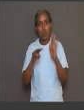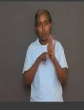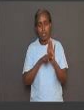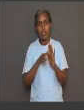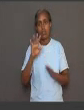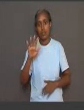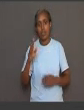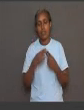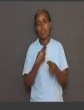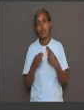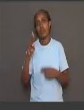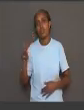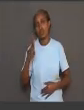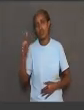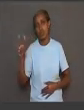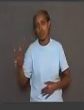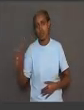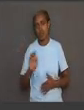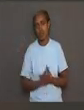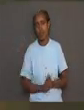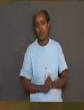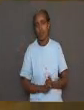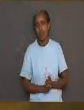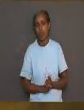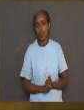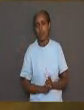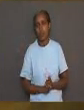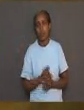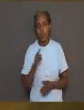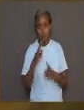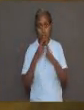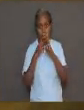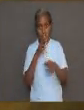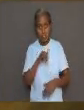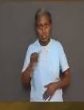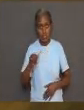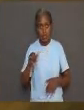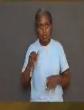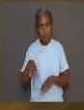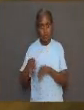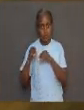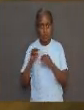5 times the root of 2. Were these your answers, students?